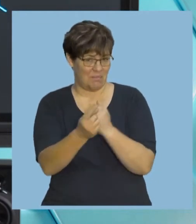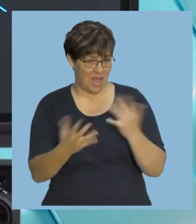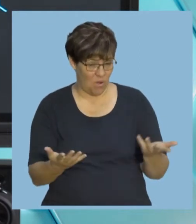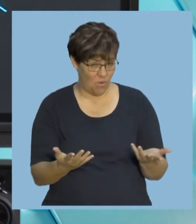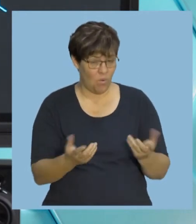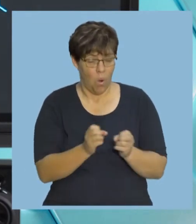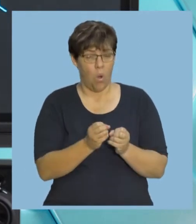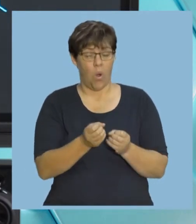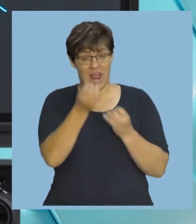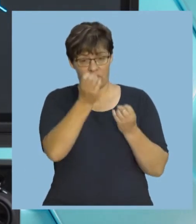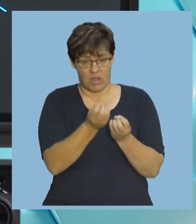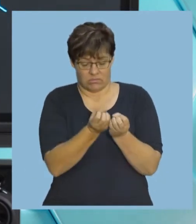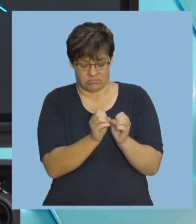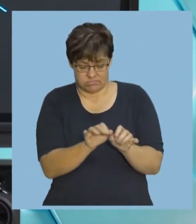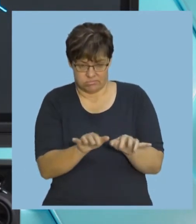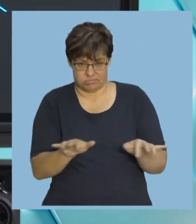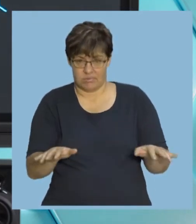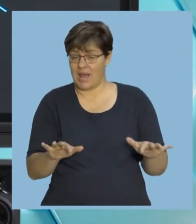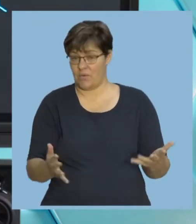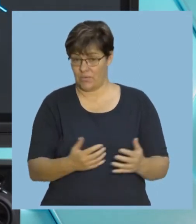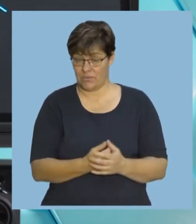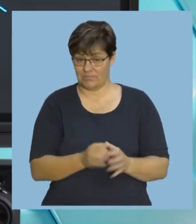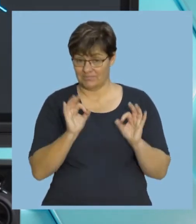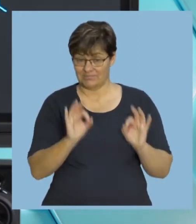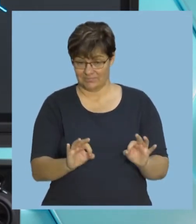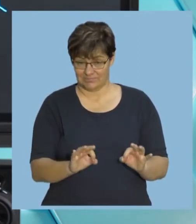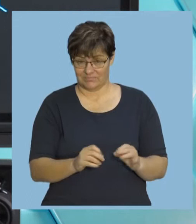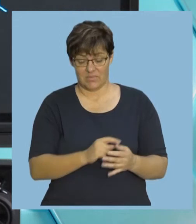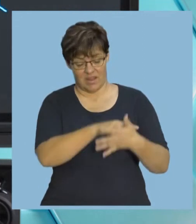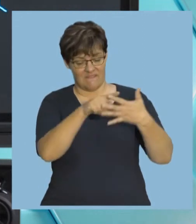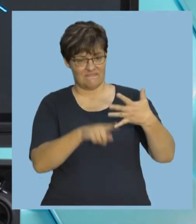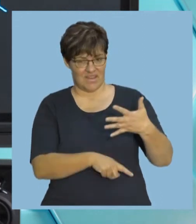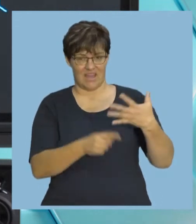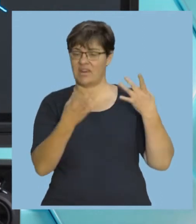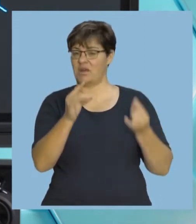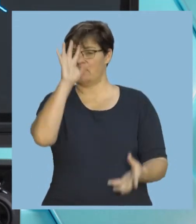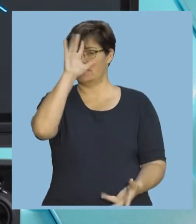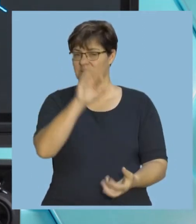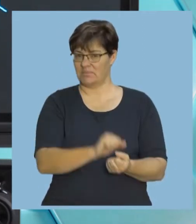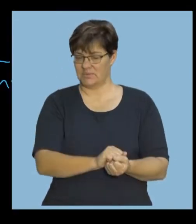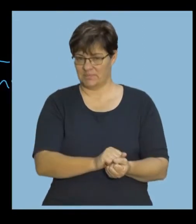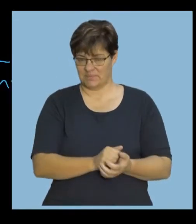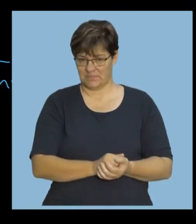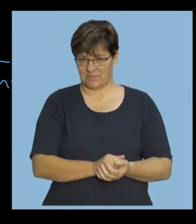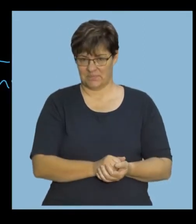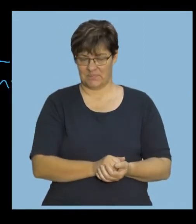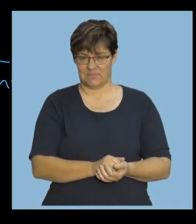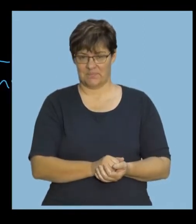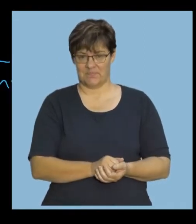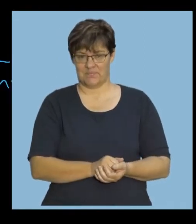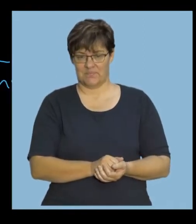data is distributed. Okay, fantastic, guys. This is our 5-number summary.